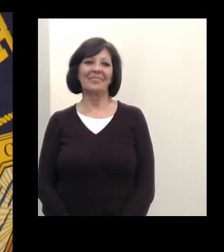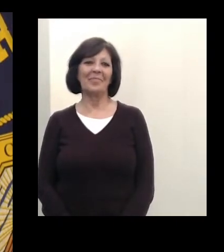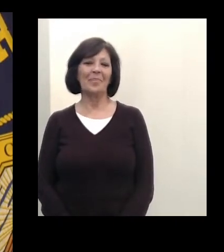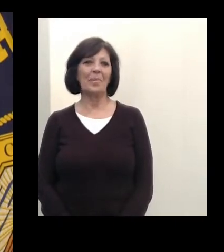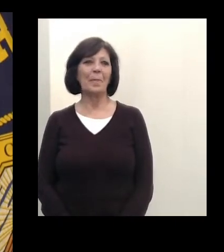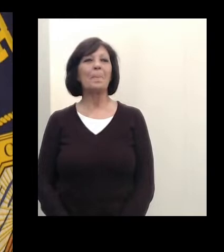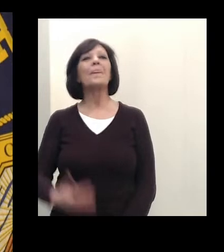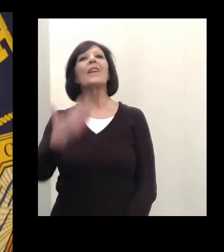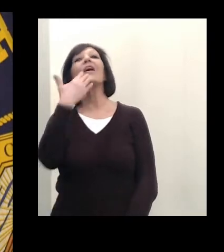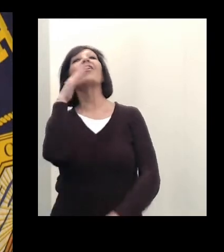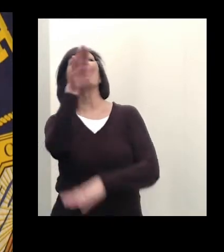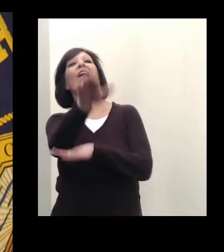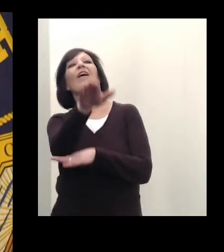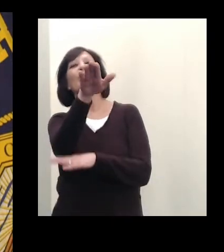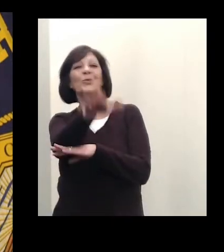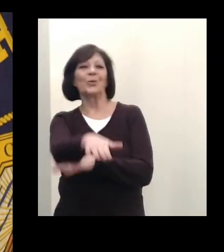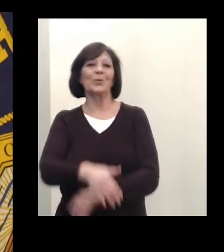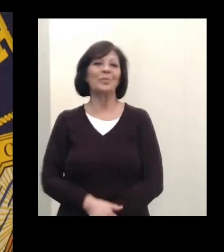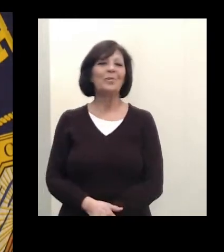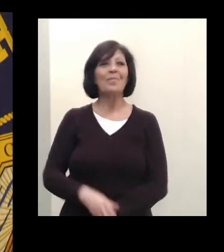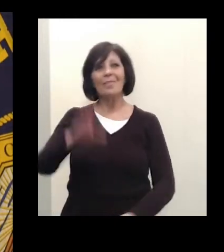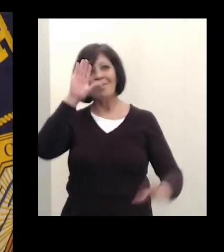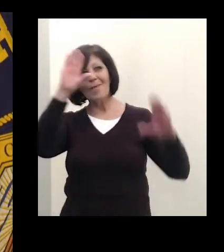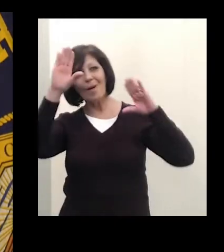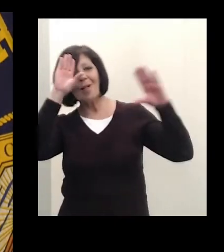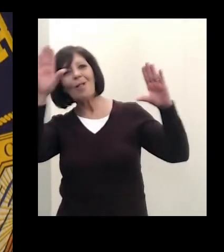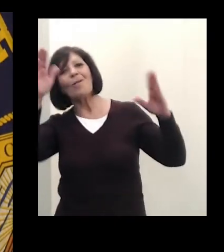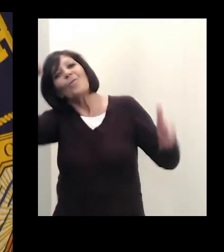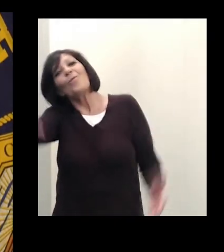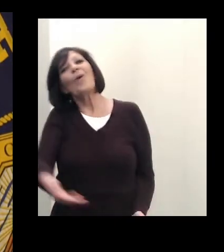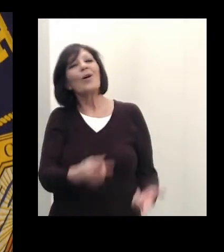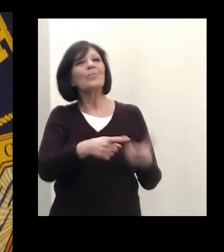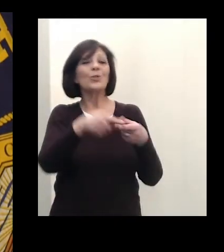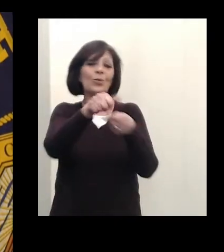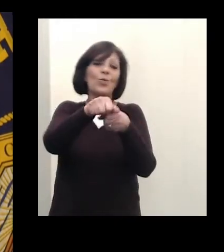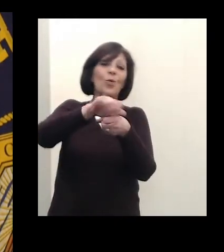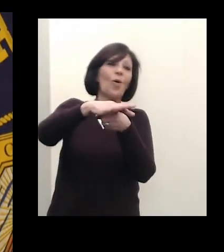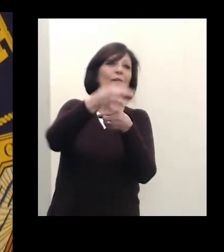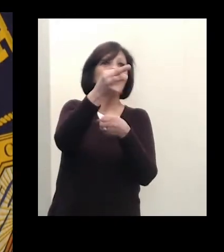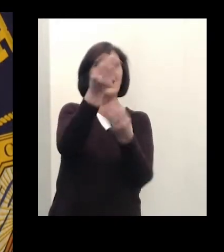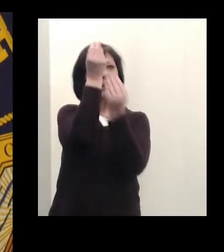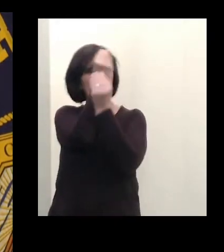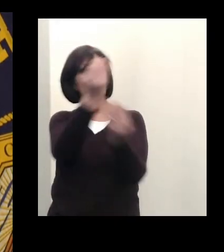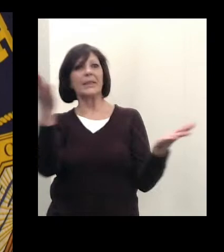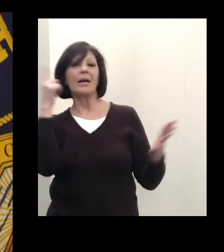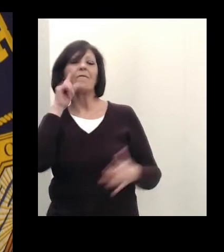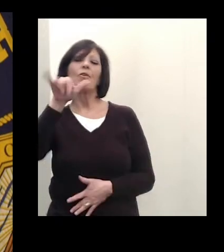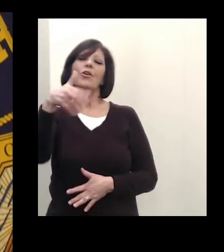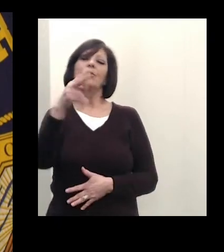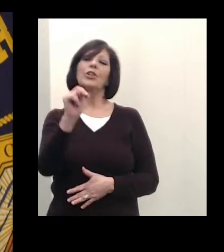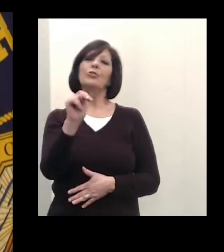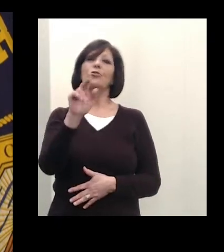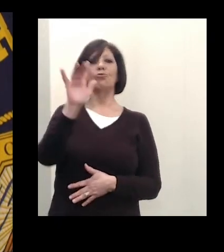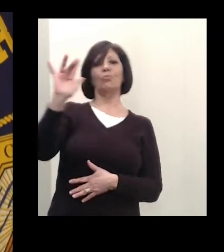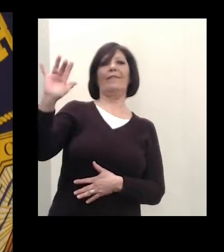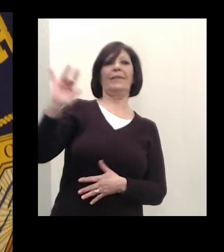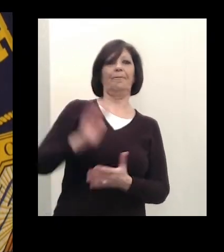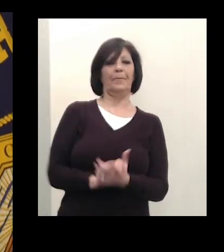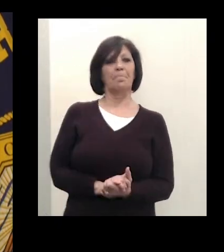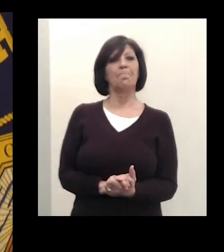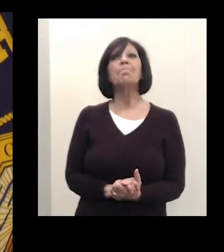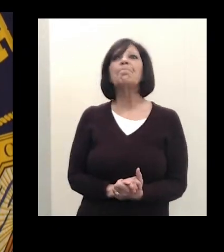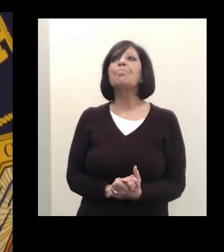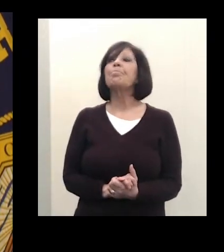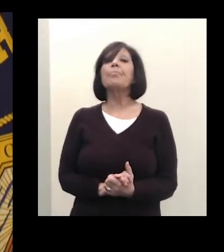Good afternoon. Hello, everyone. Welcome to our COVID-19 update for January 25th. I'm